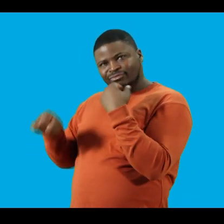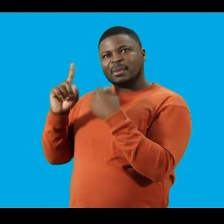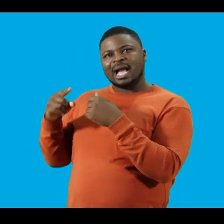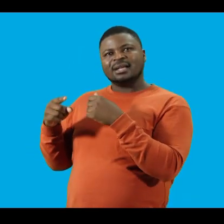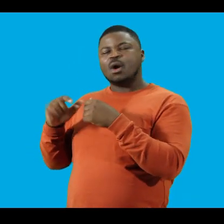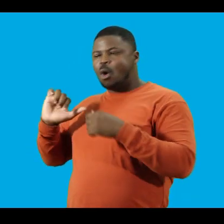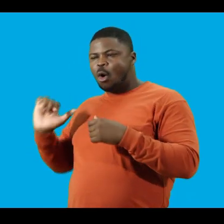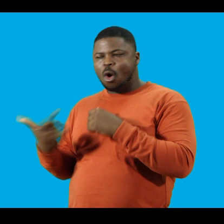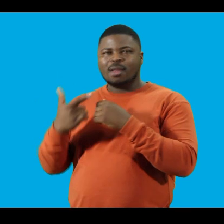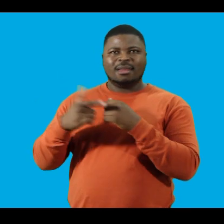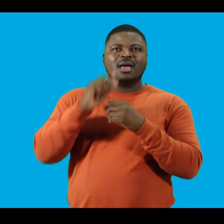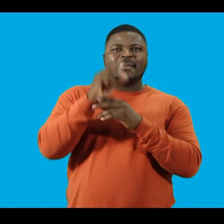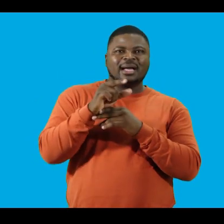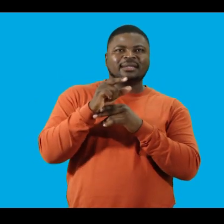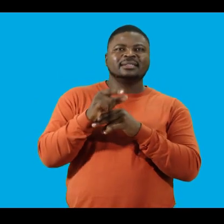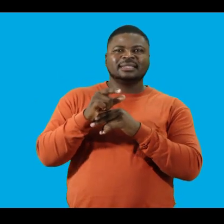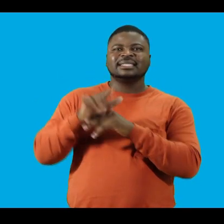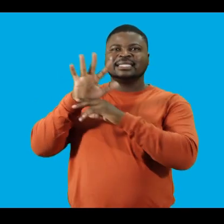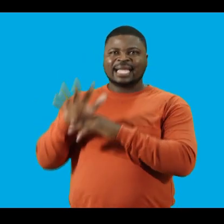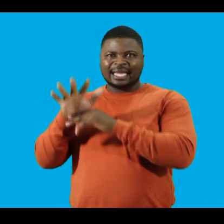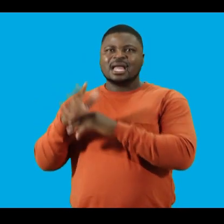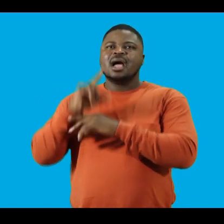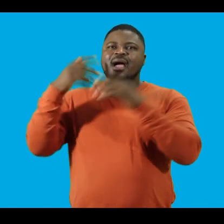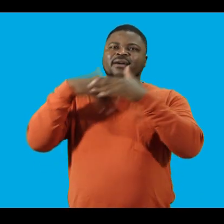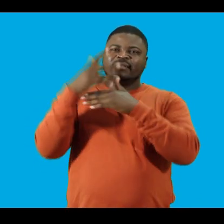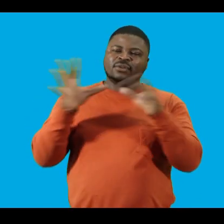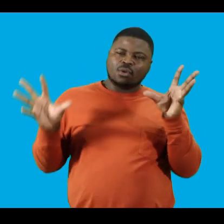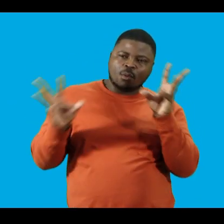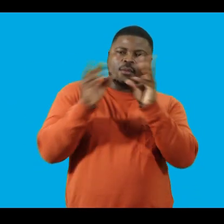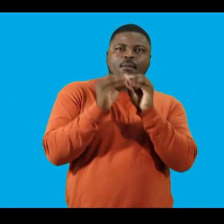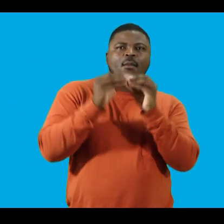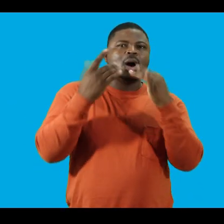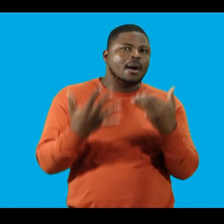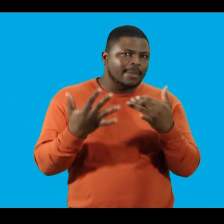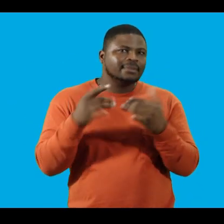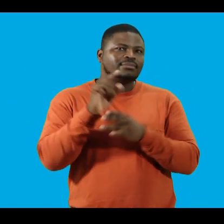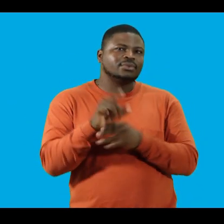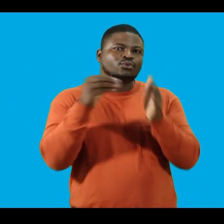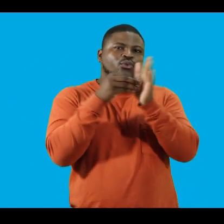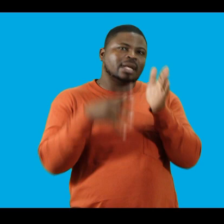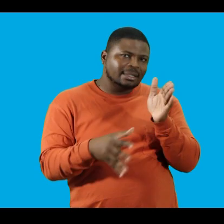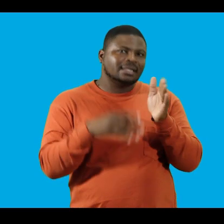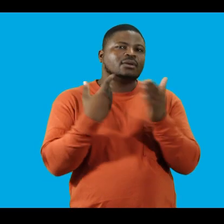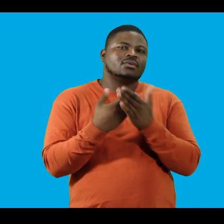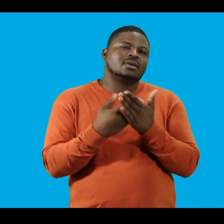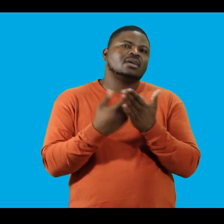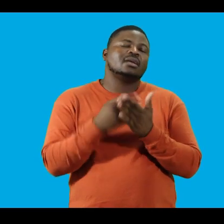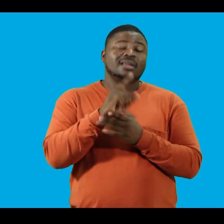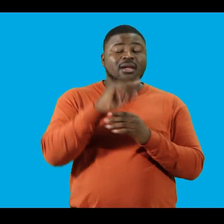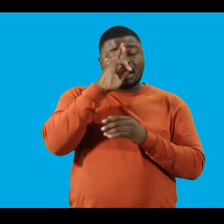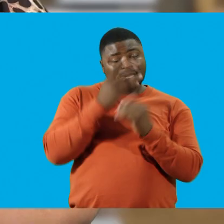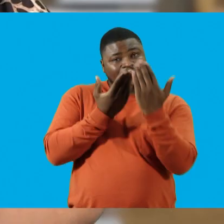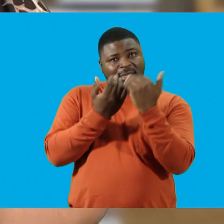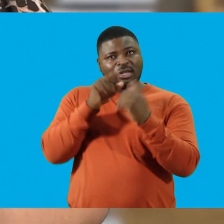one, it's 10, and then you add all of those up. That is what is